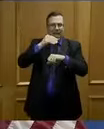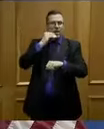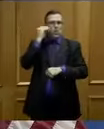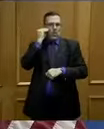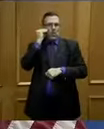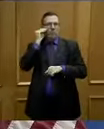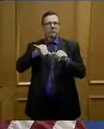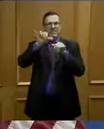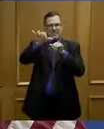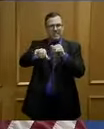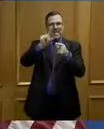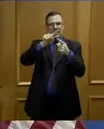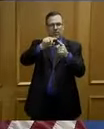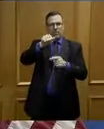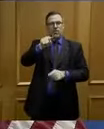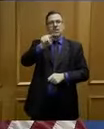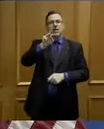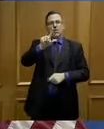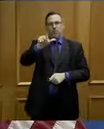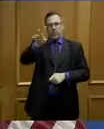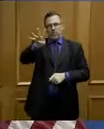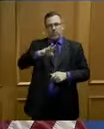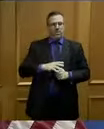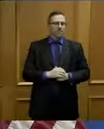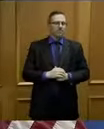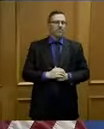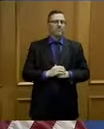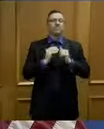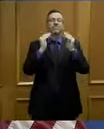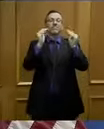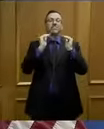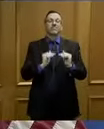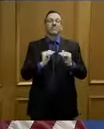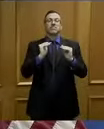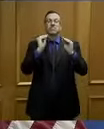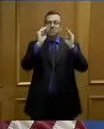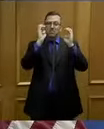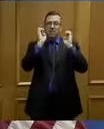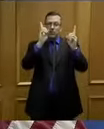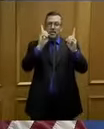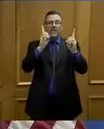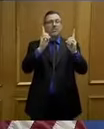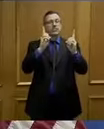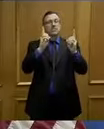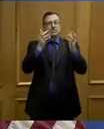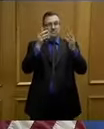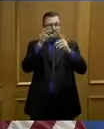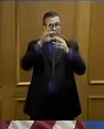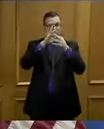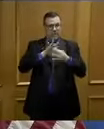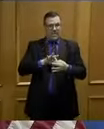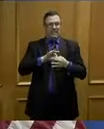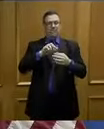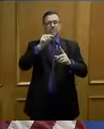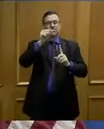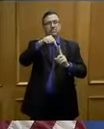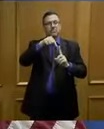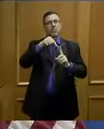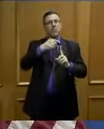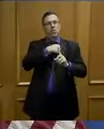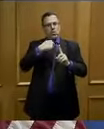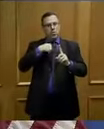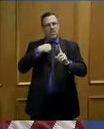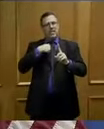from home till the 24th. Regarding education and deadlines for education, as we continue to